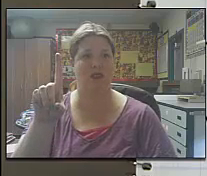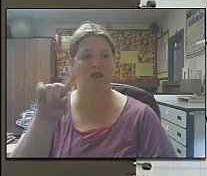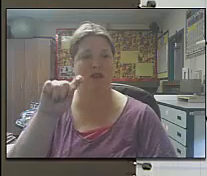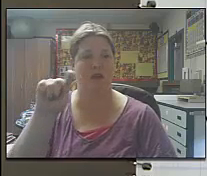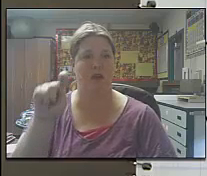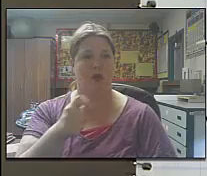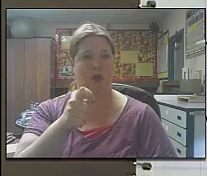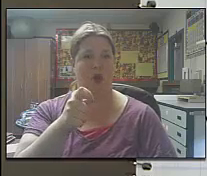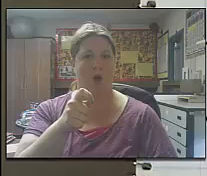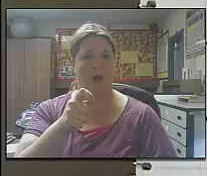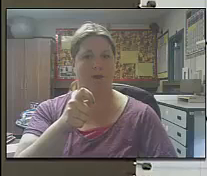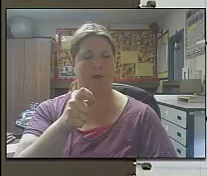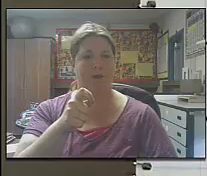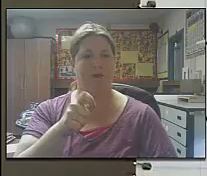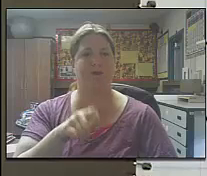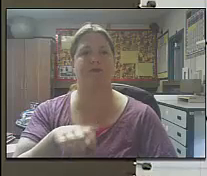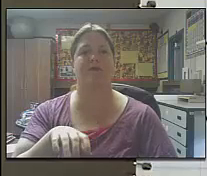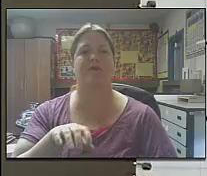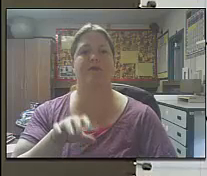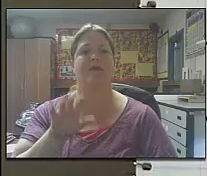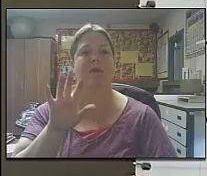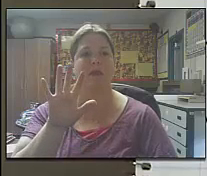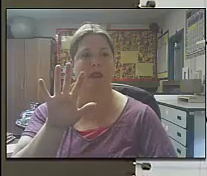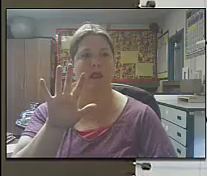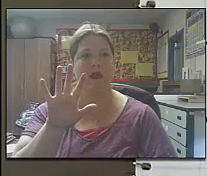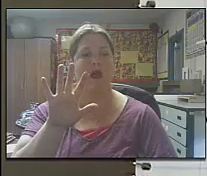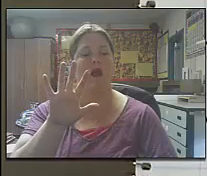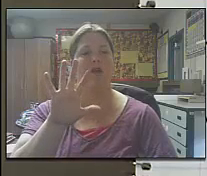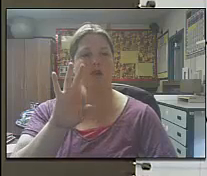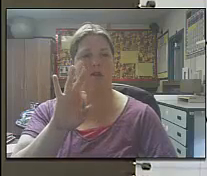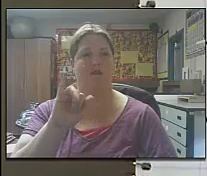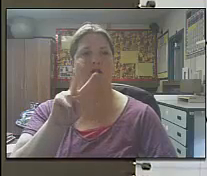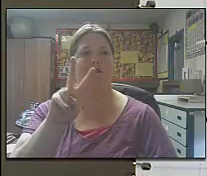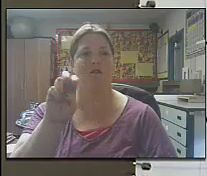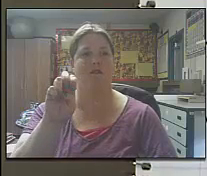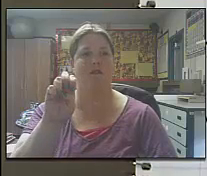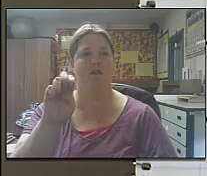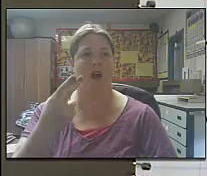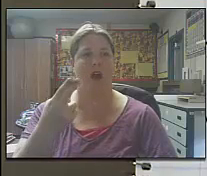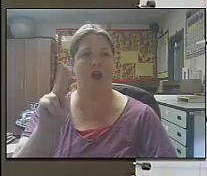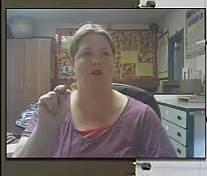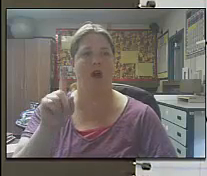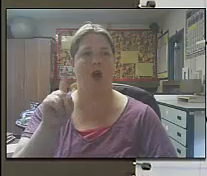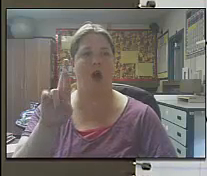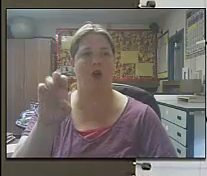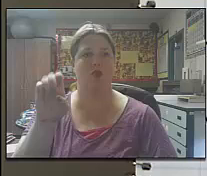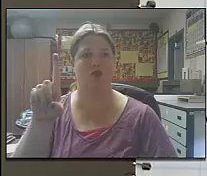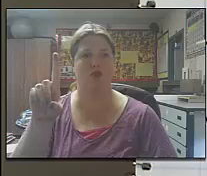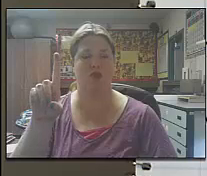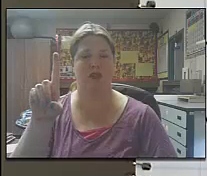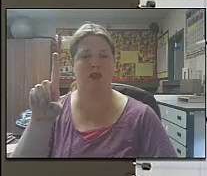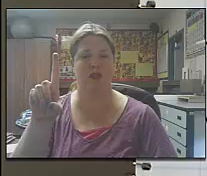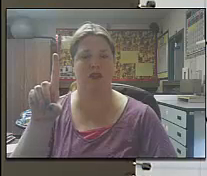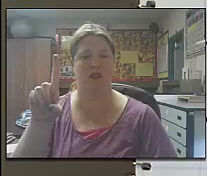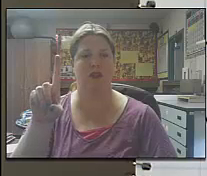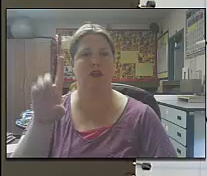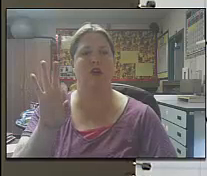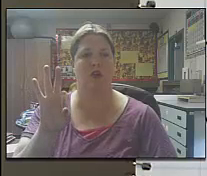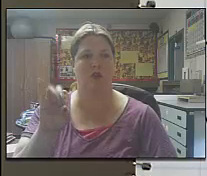comma, 500,